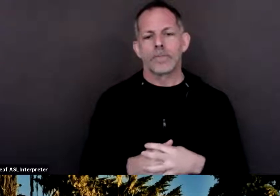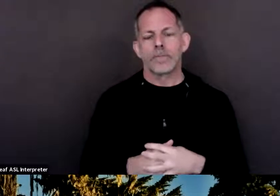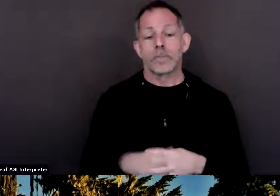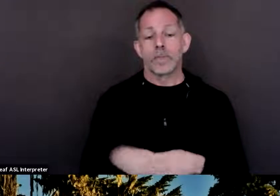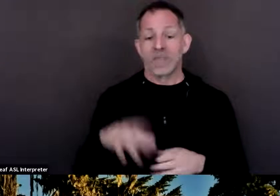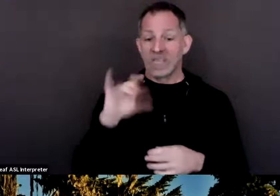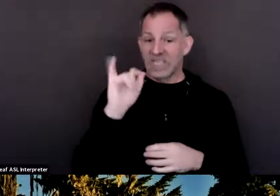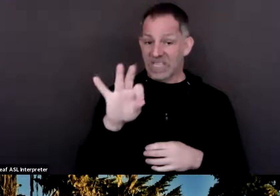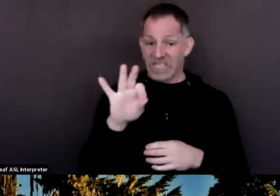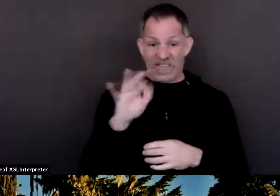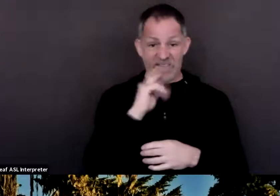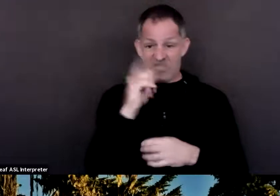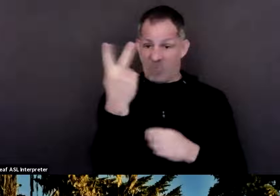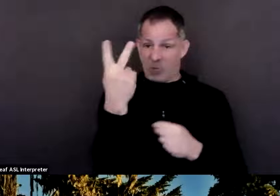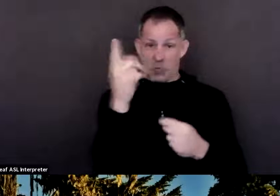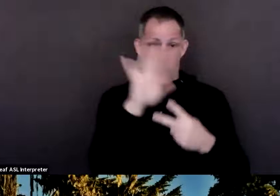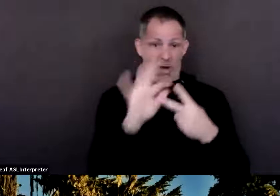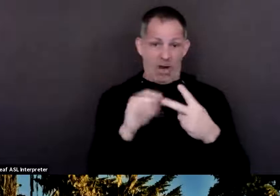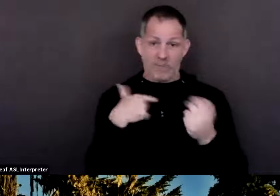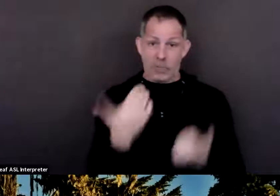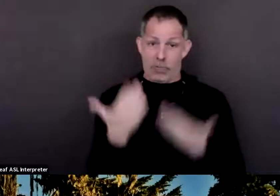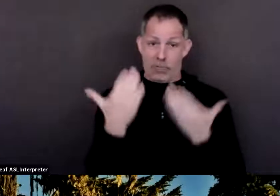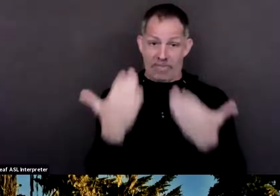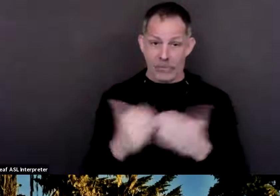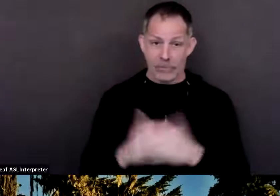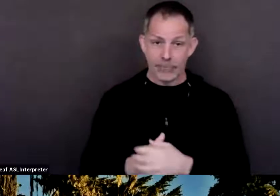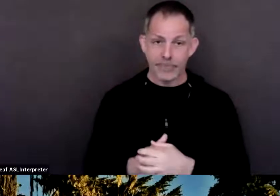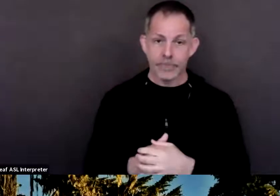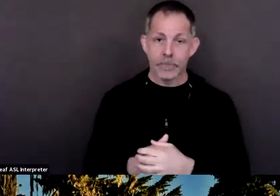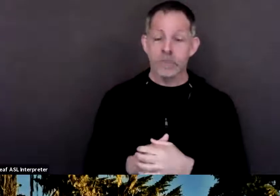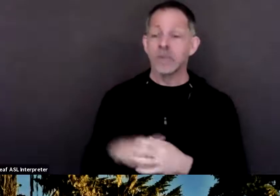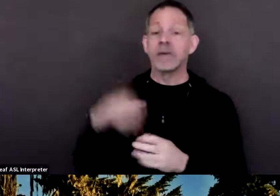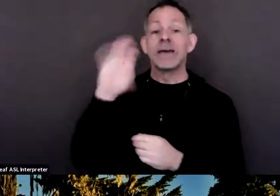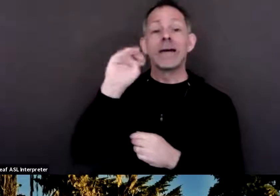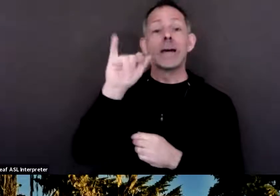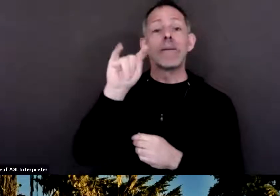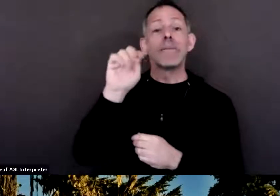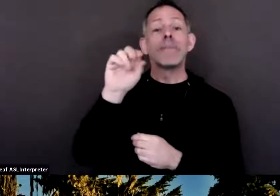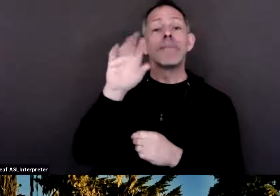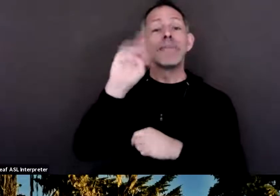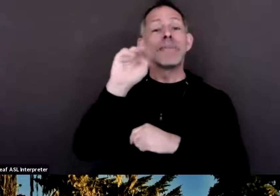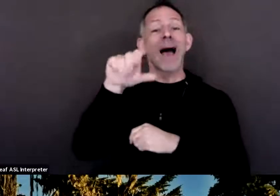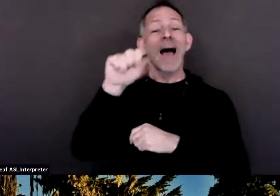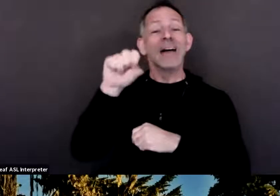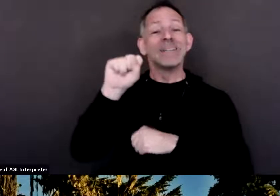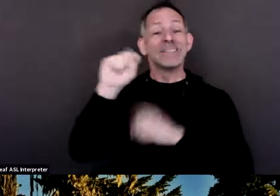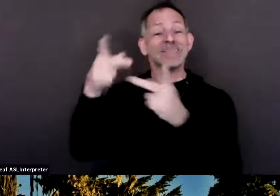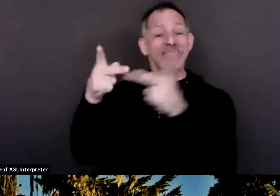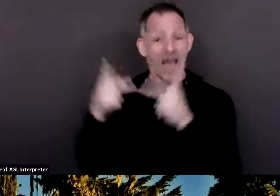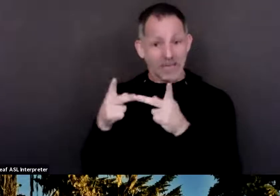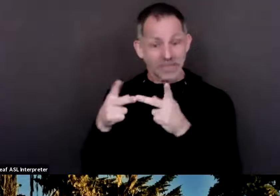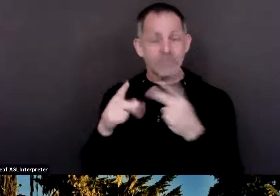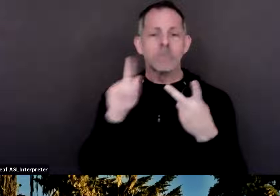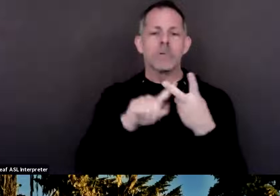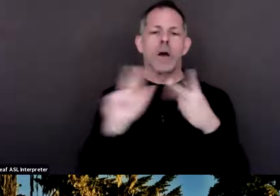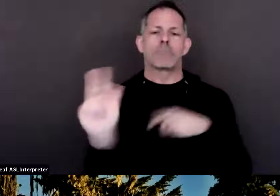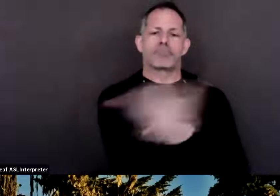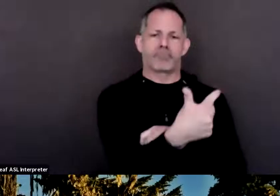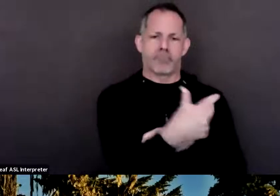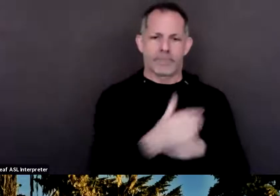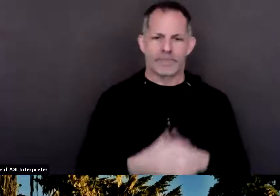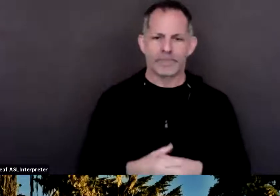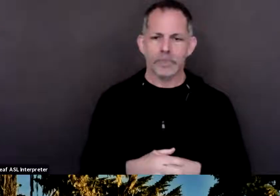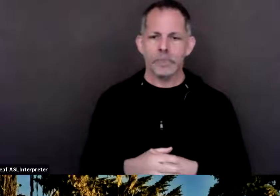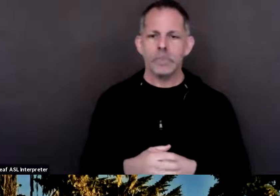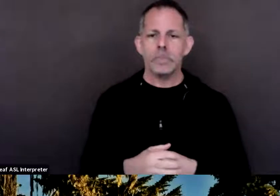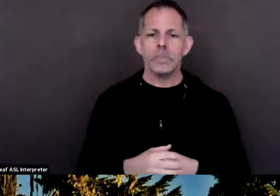hook up with that, get an appointment at our vaccination site. So it's recommended. Demand